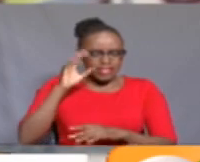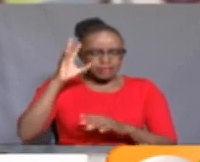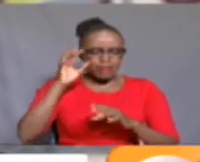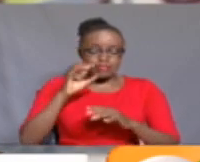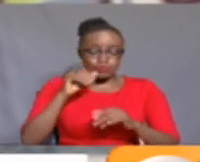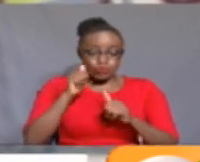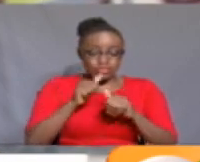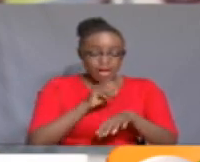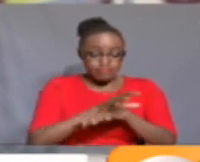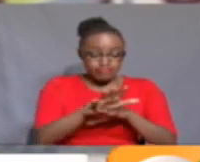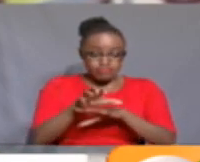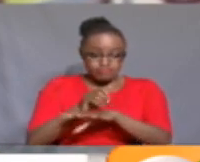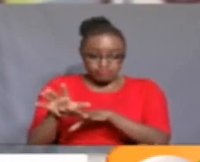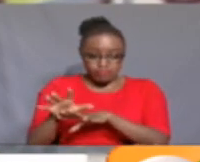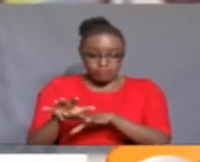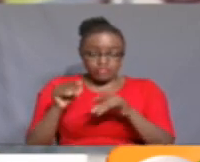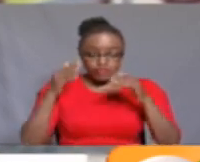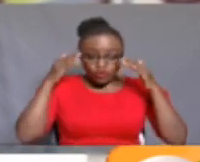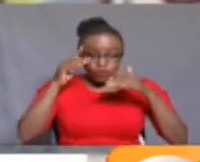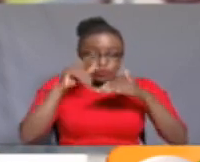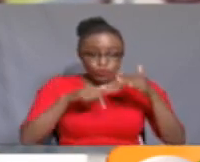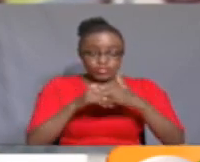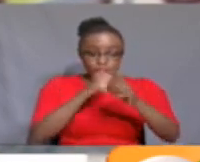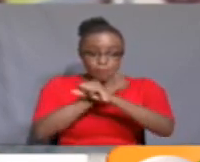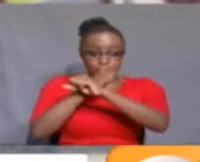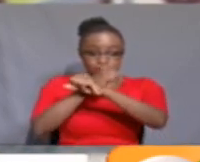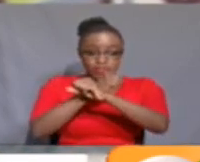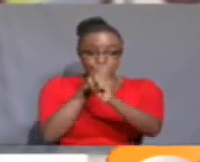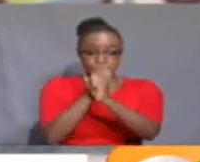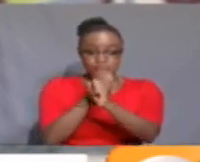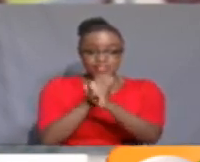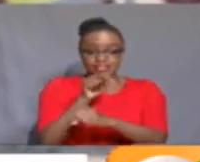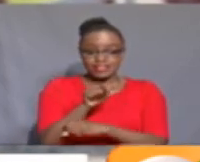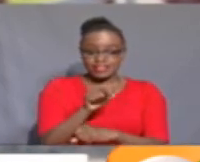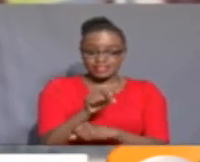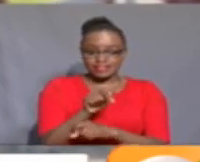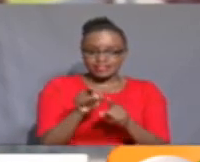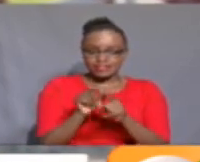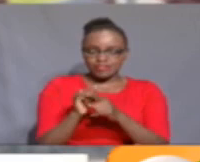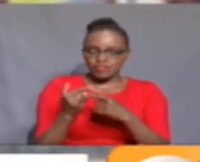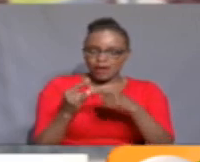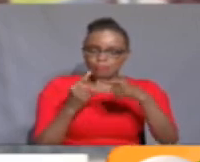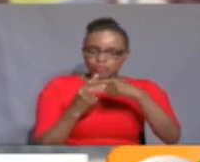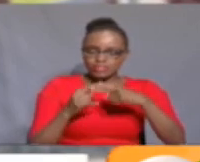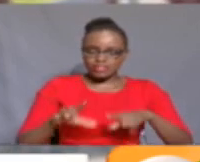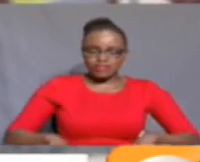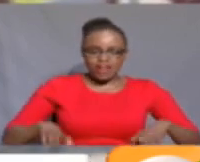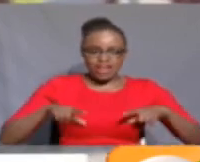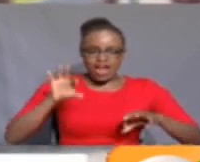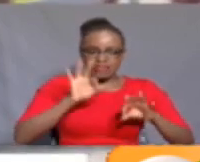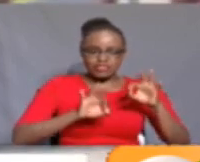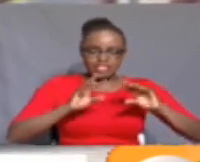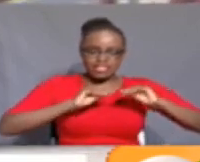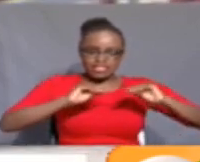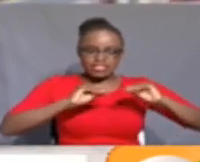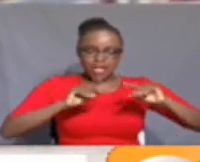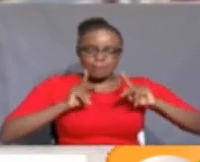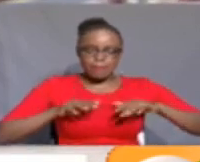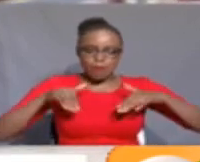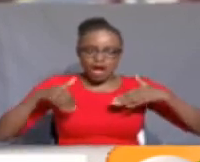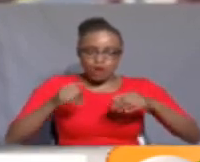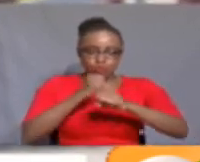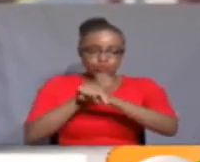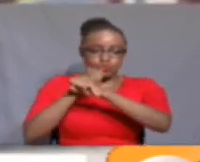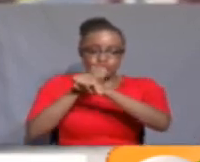we are now really focusing on prevention by doing sport, a positive lifestyle and teaching people on how to